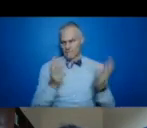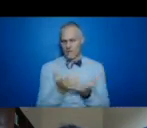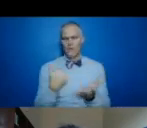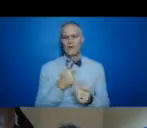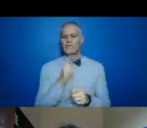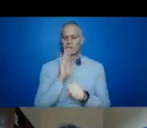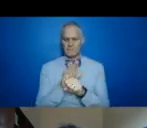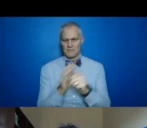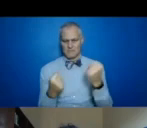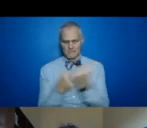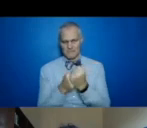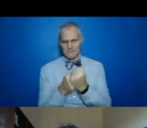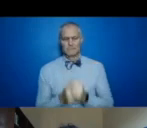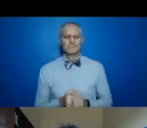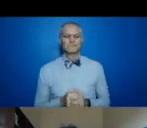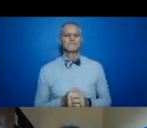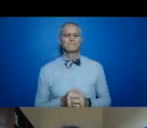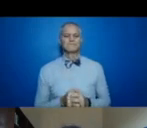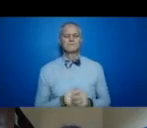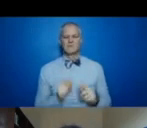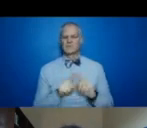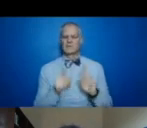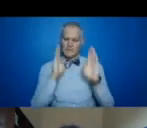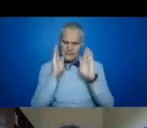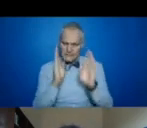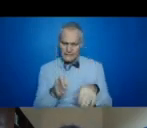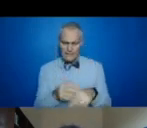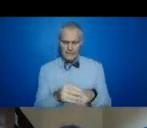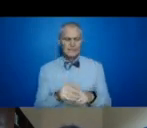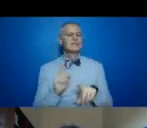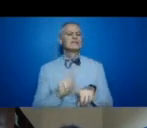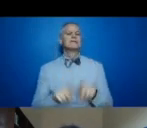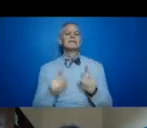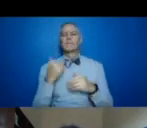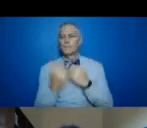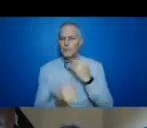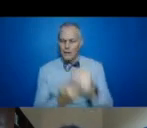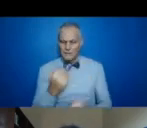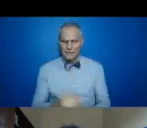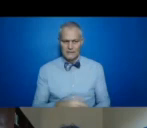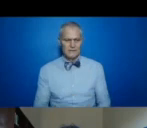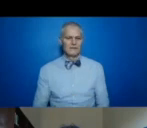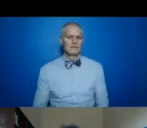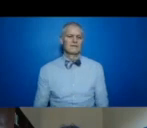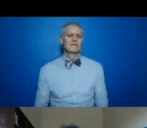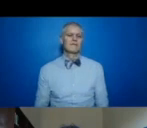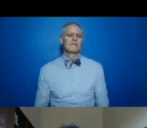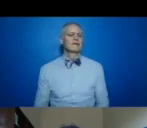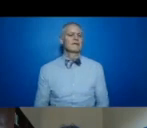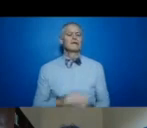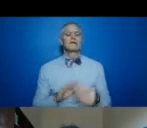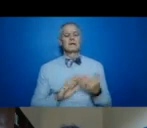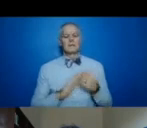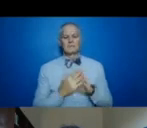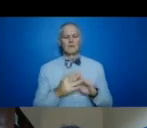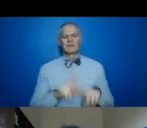So transformative community conferencing has a different intention. It has different processes. It involves community differently than,